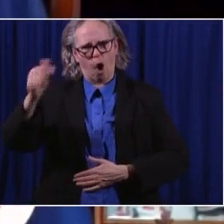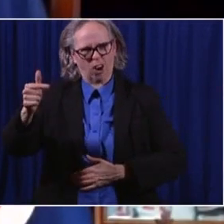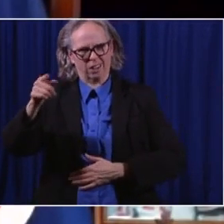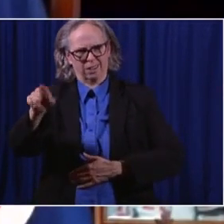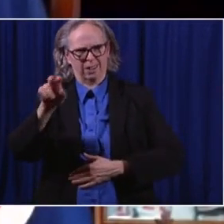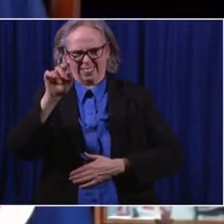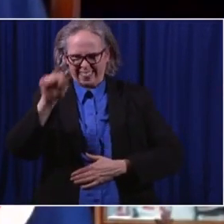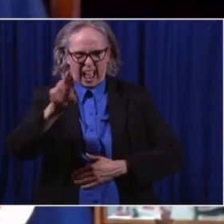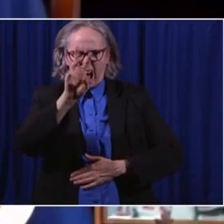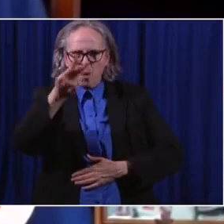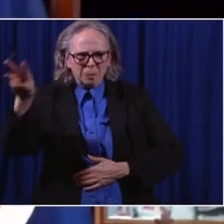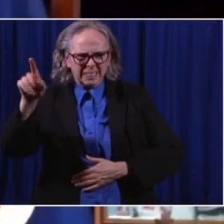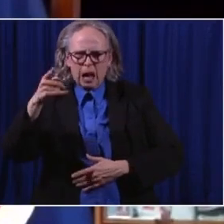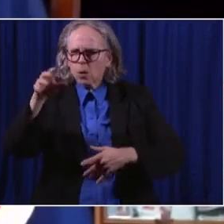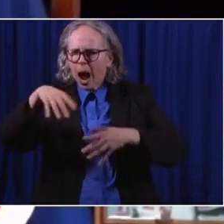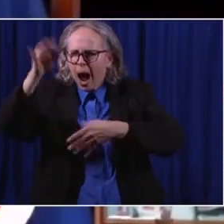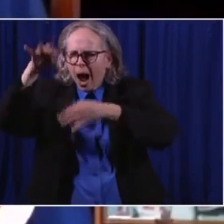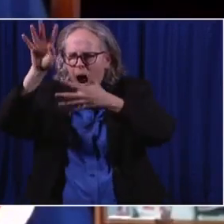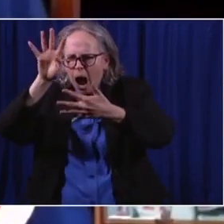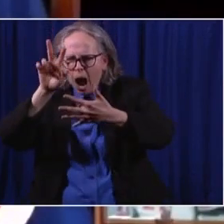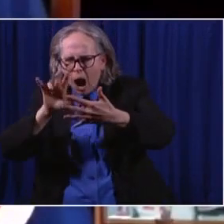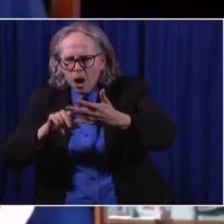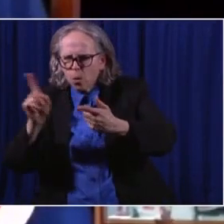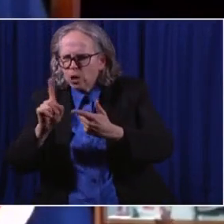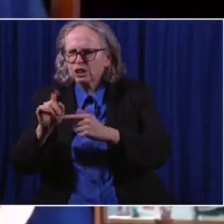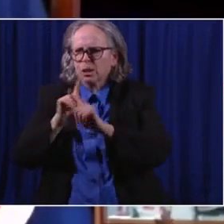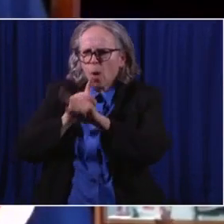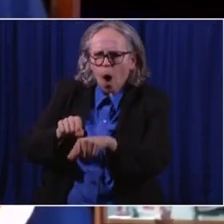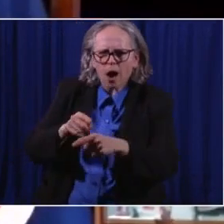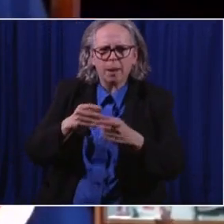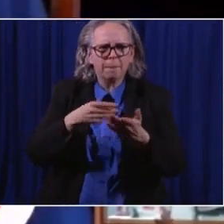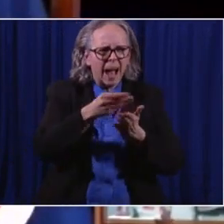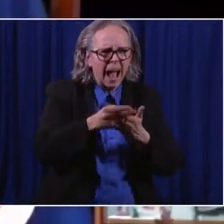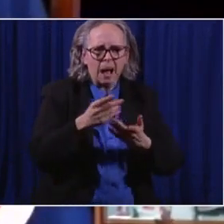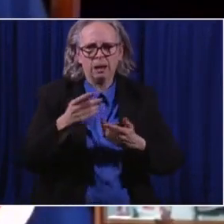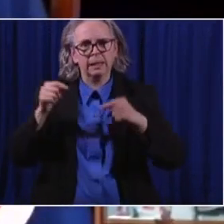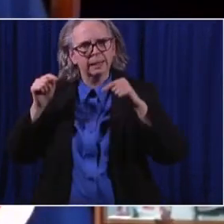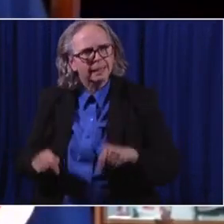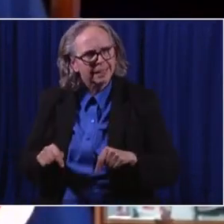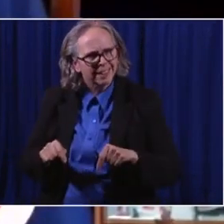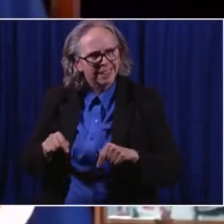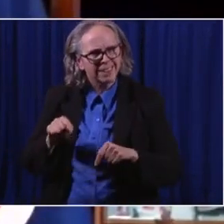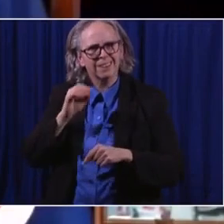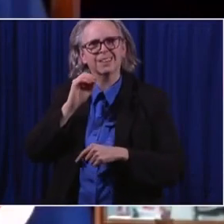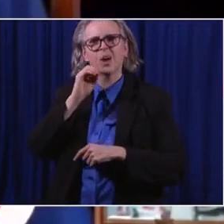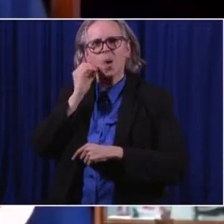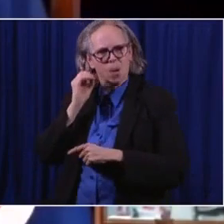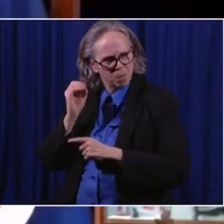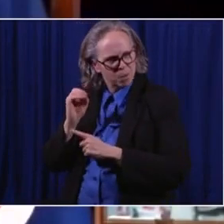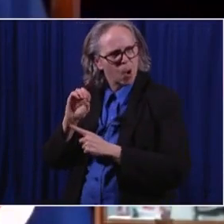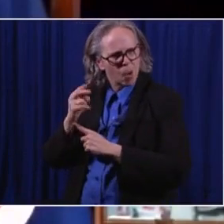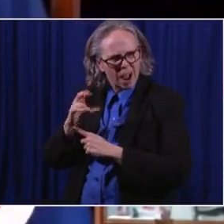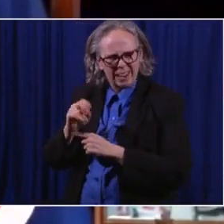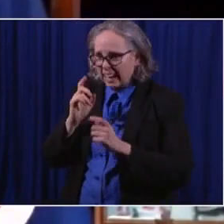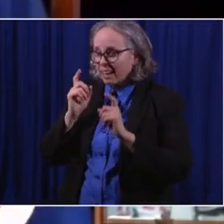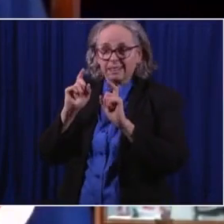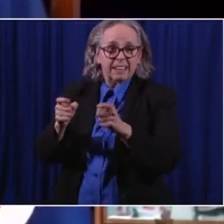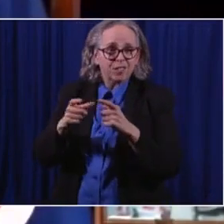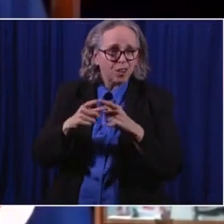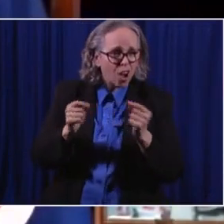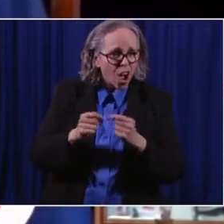places to get carry out from restaurants. You'll find where restaurants are doing carry out there, gift card suggestions, and